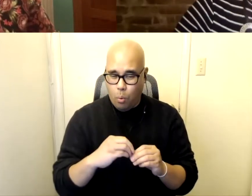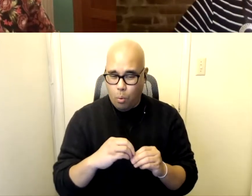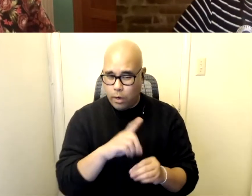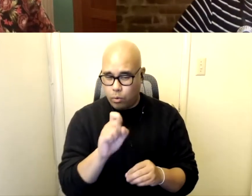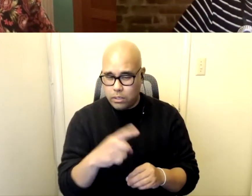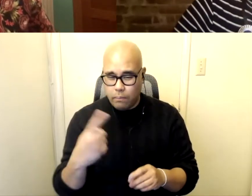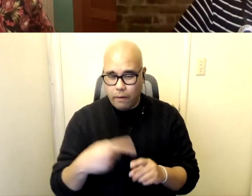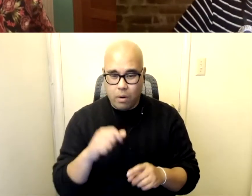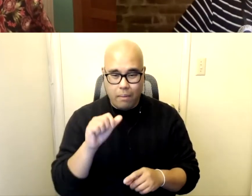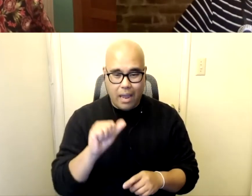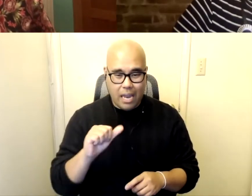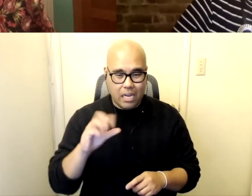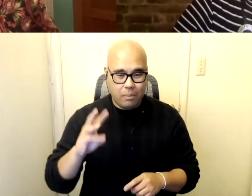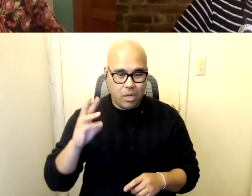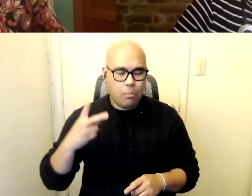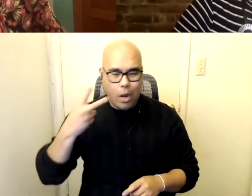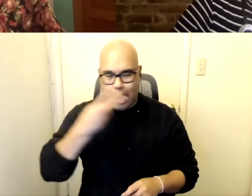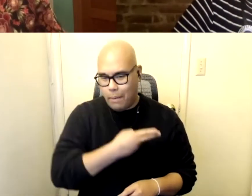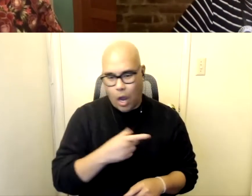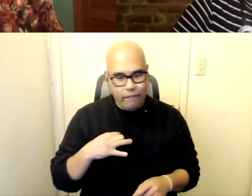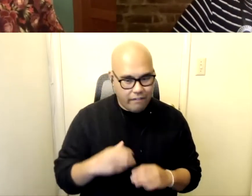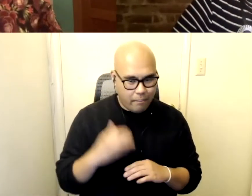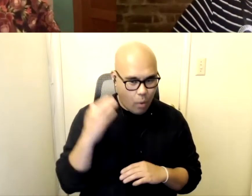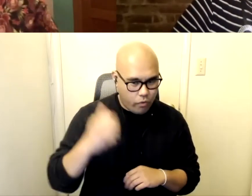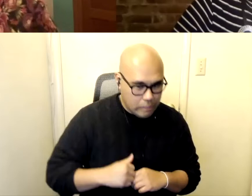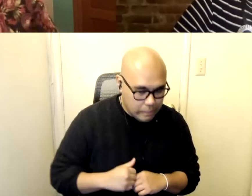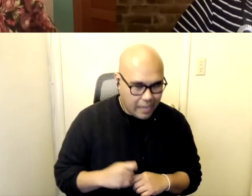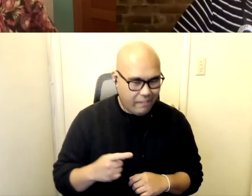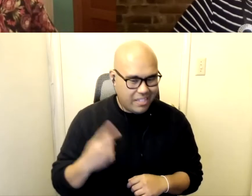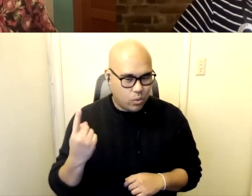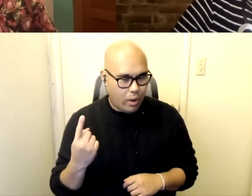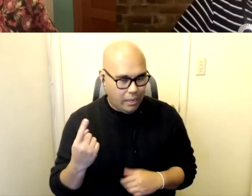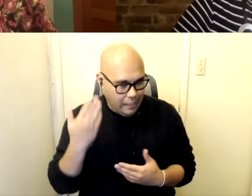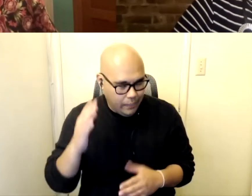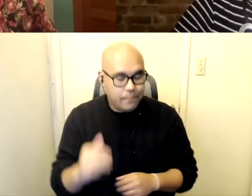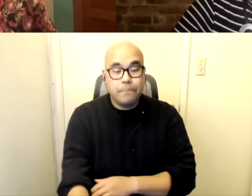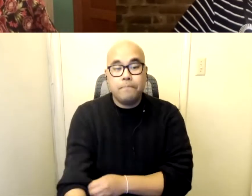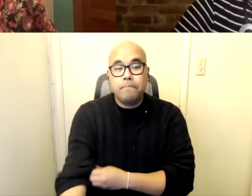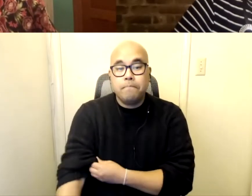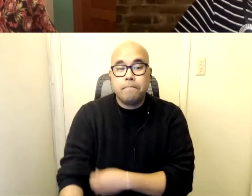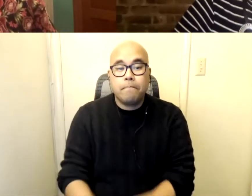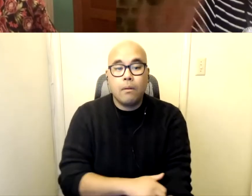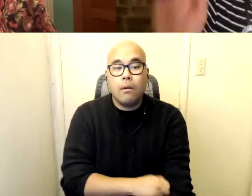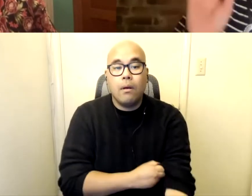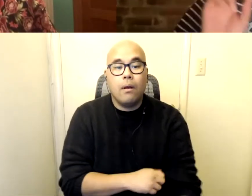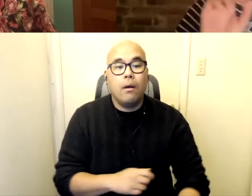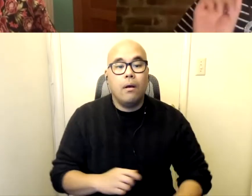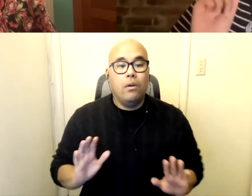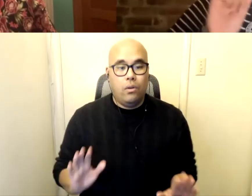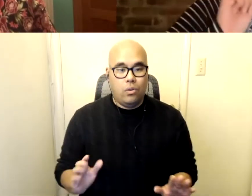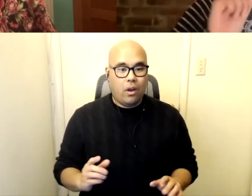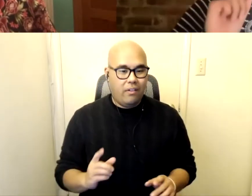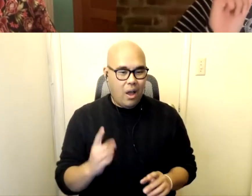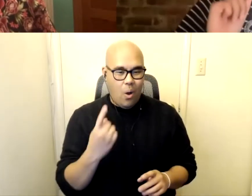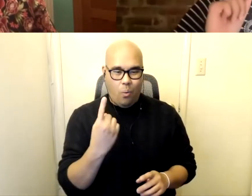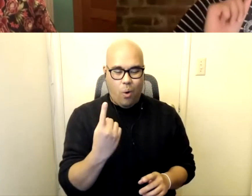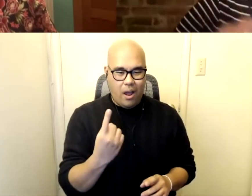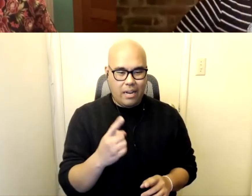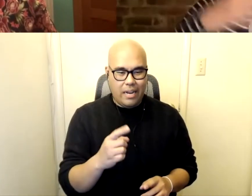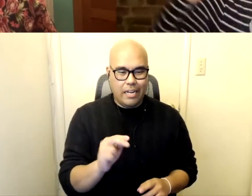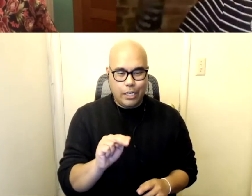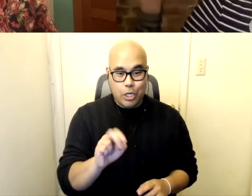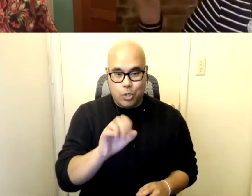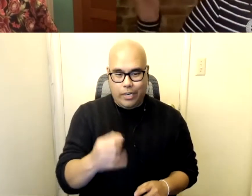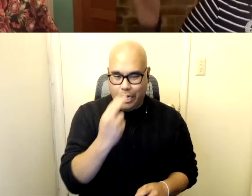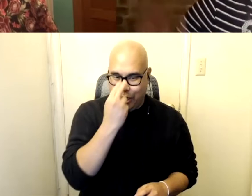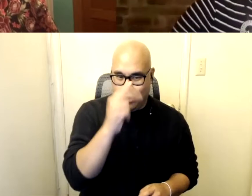from AAWW will cut me off if it's actually just Oh, one. okay. But Right. something I'm so curious about. Okay, so I have like one like nerdy question